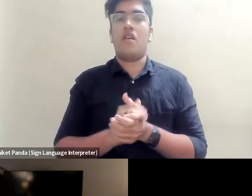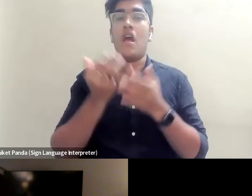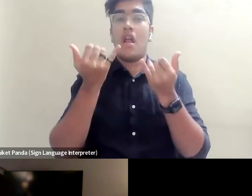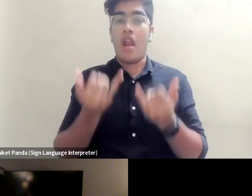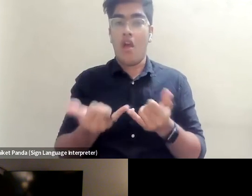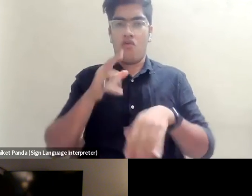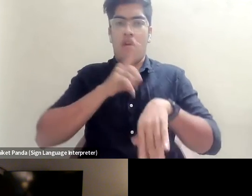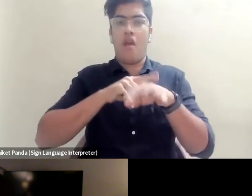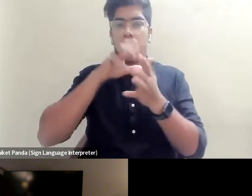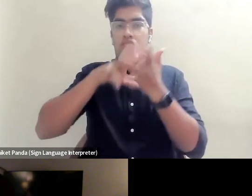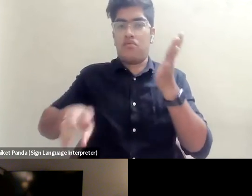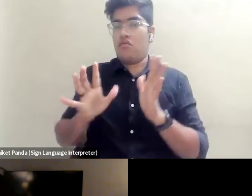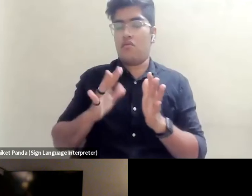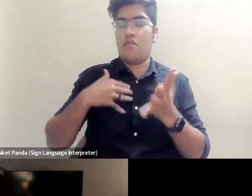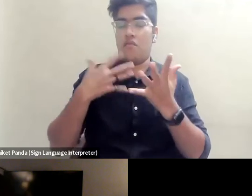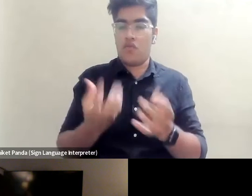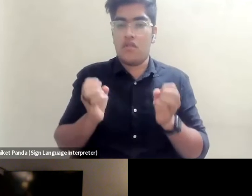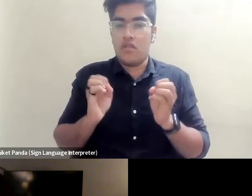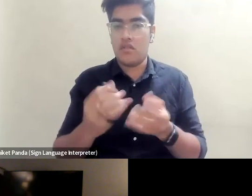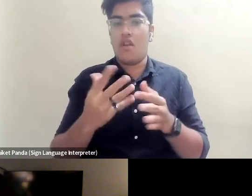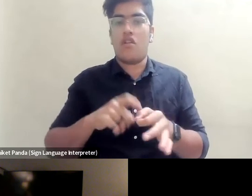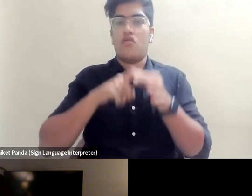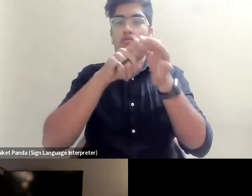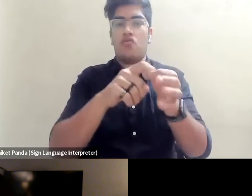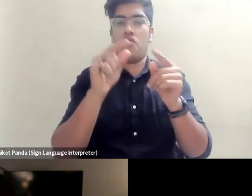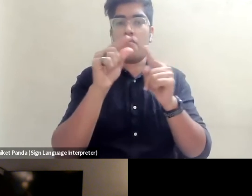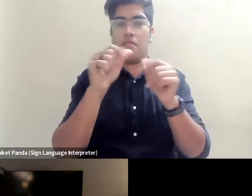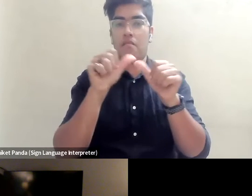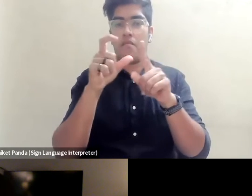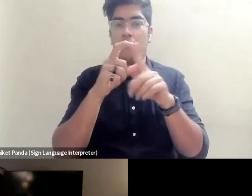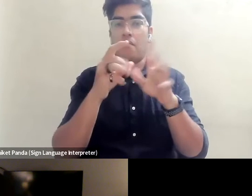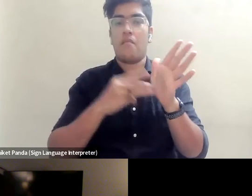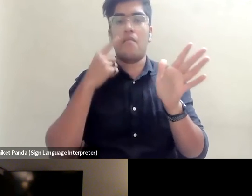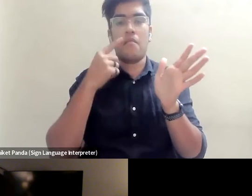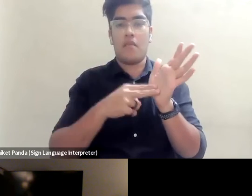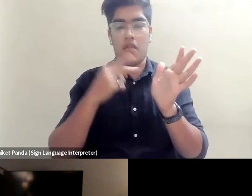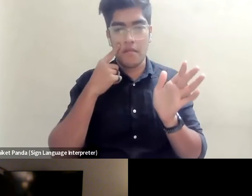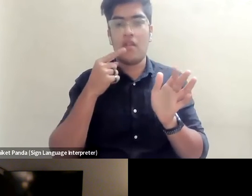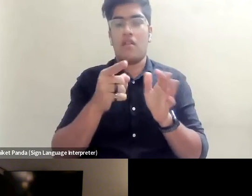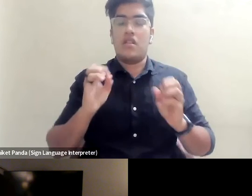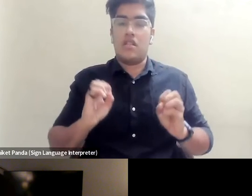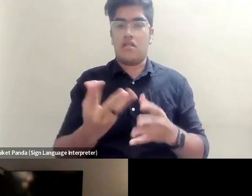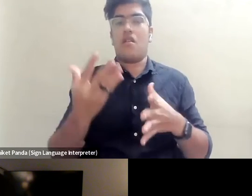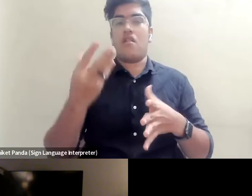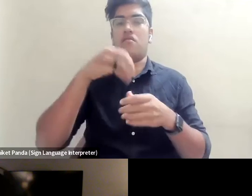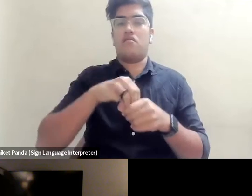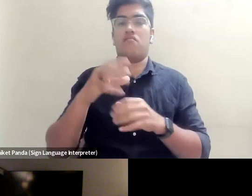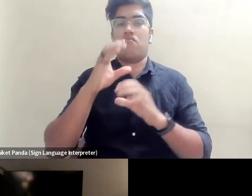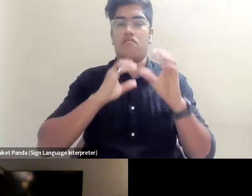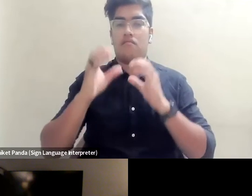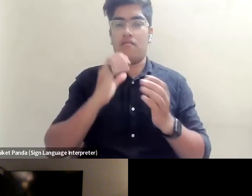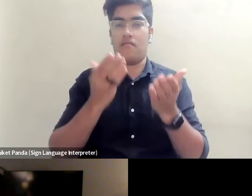discussion, I'm gonna quickly ask Padmini to, dive straight in. And